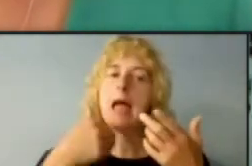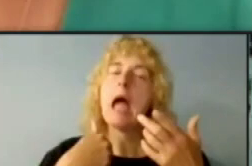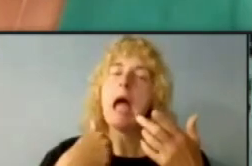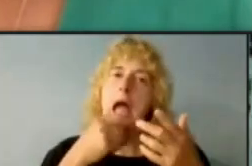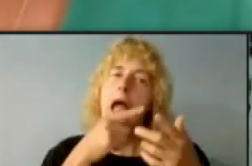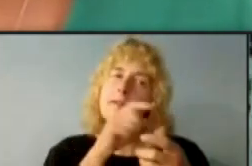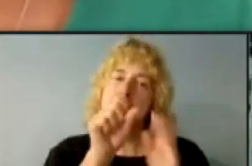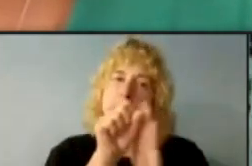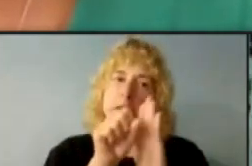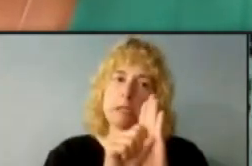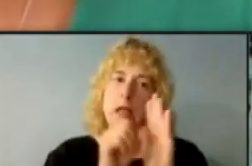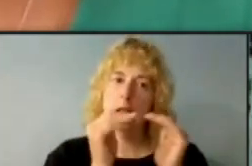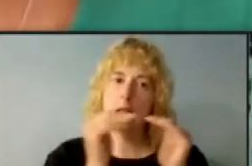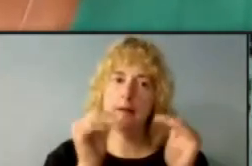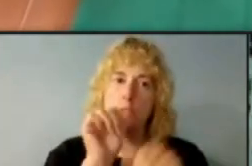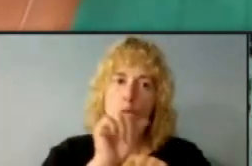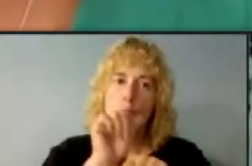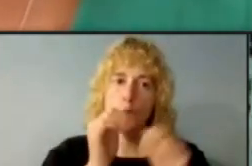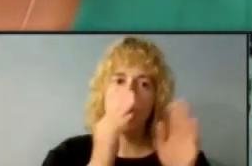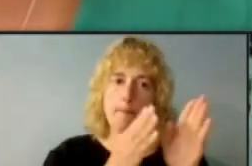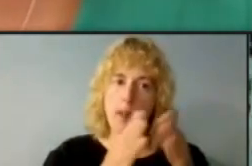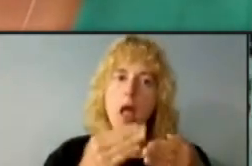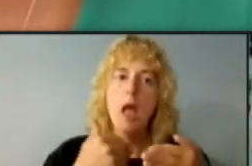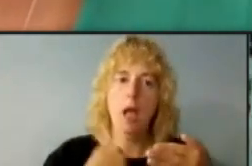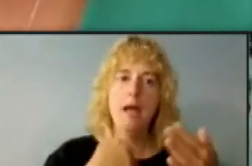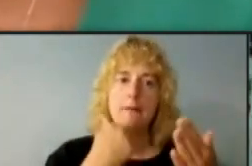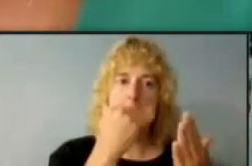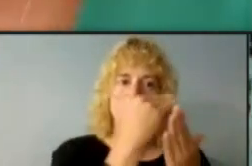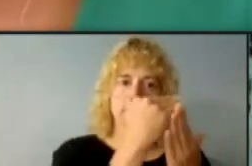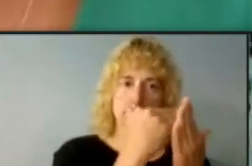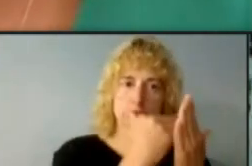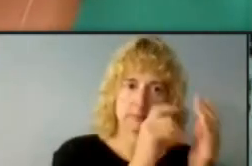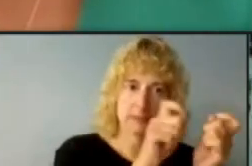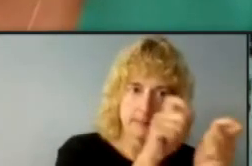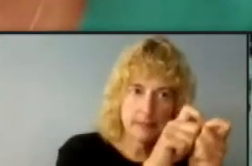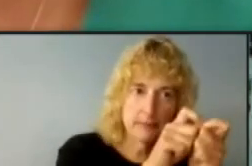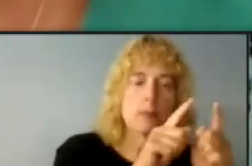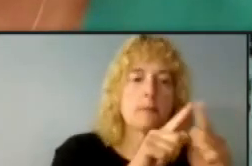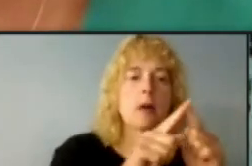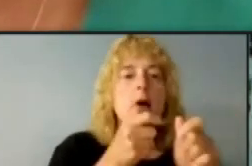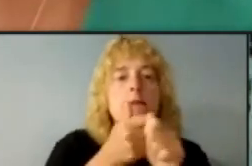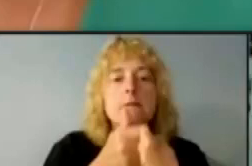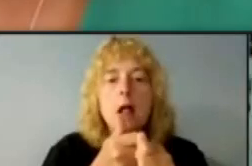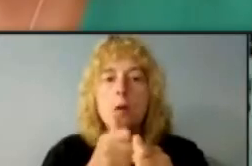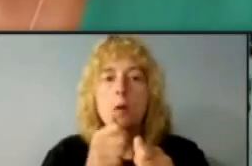do want to make sure people understand that if you are in between the ages or the levels